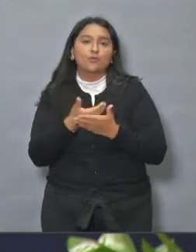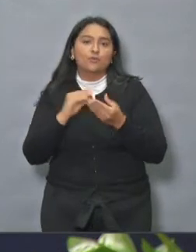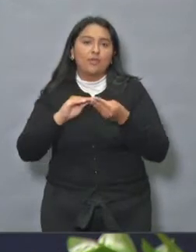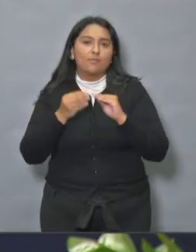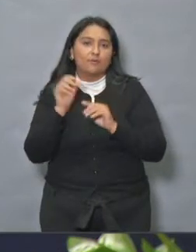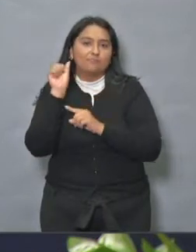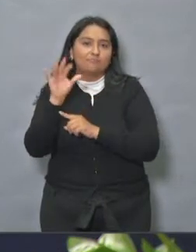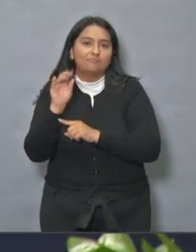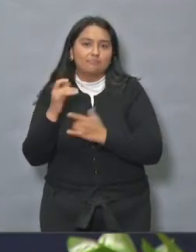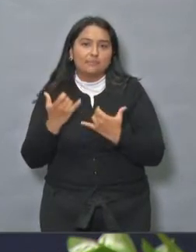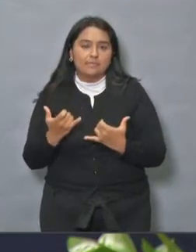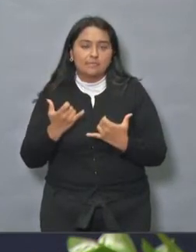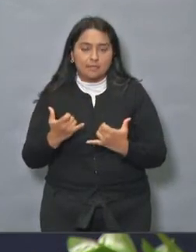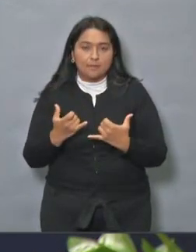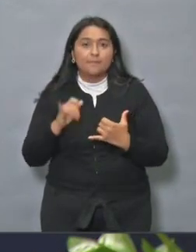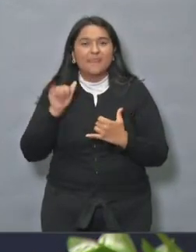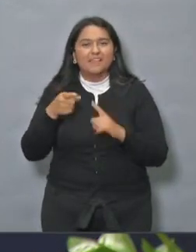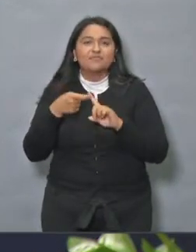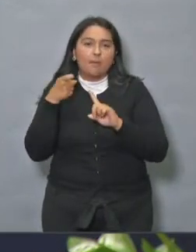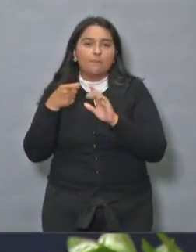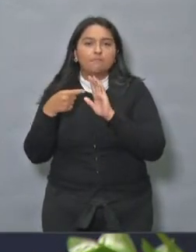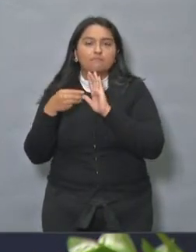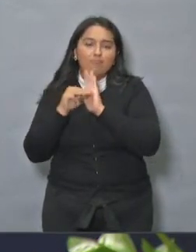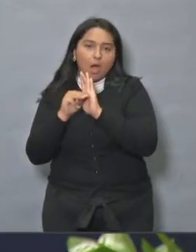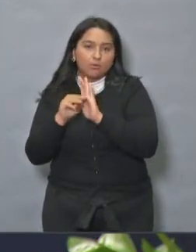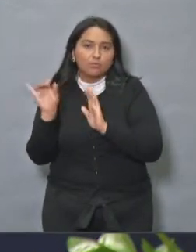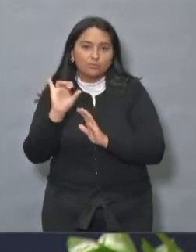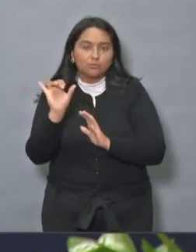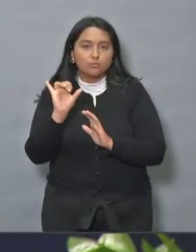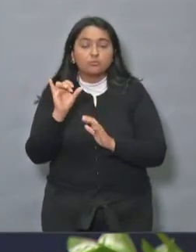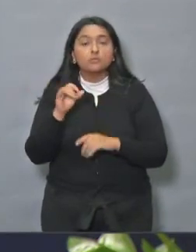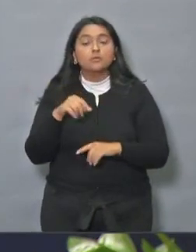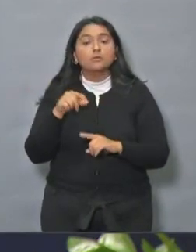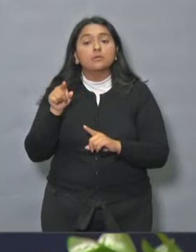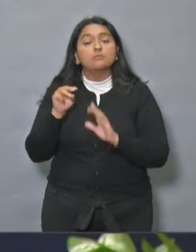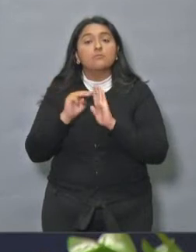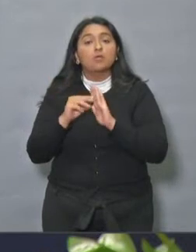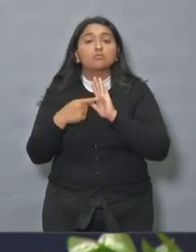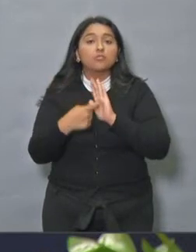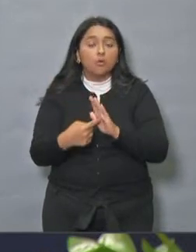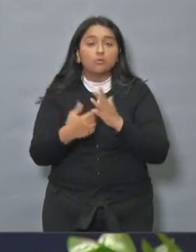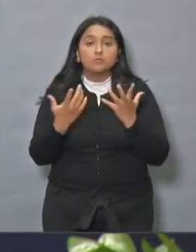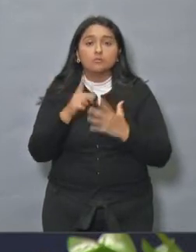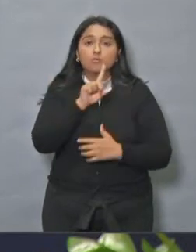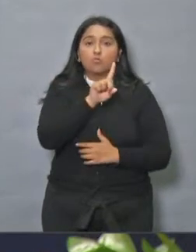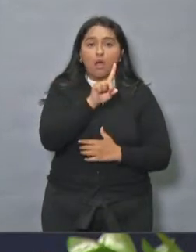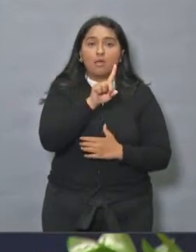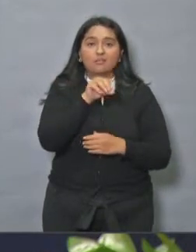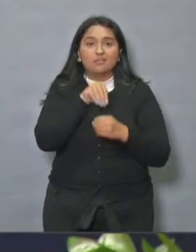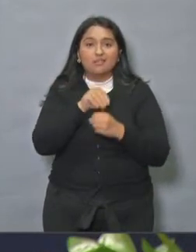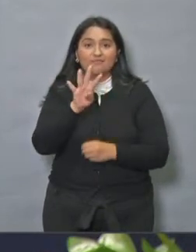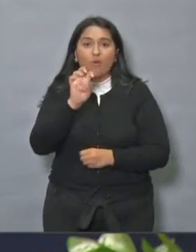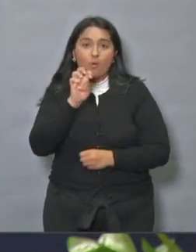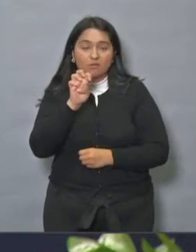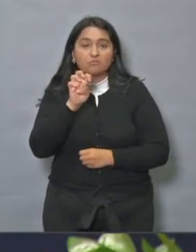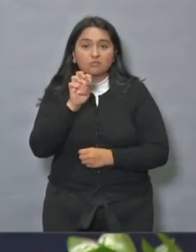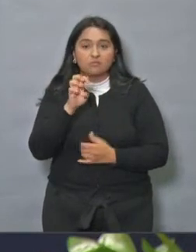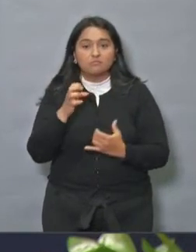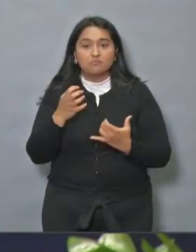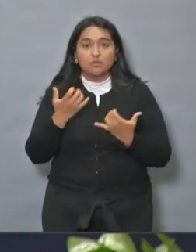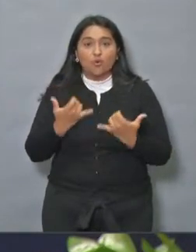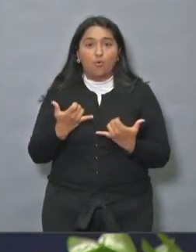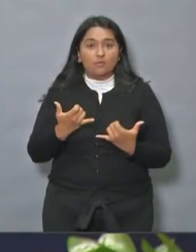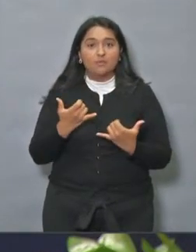also from the model, and the model suggests that about 1 in 400 Los Angeles County residents are currently